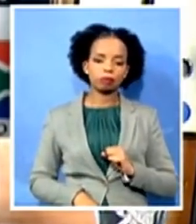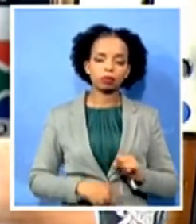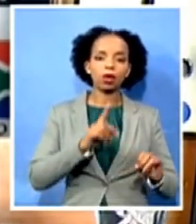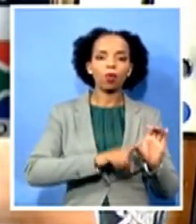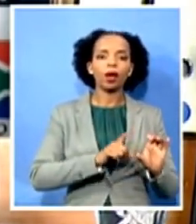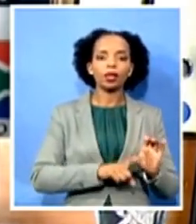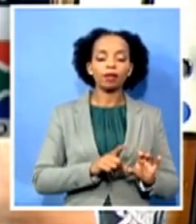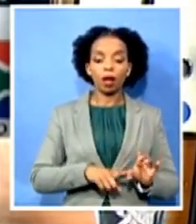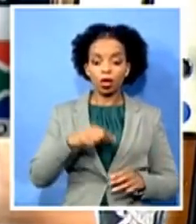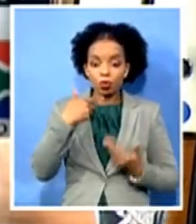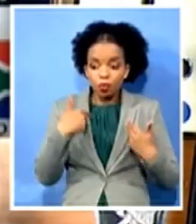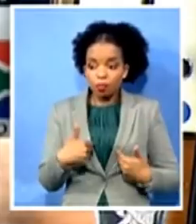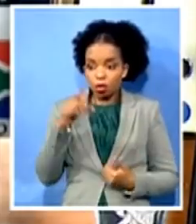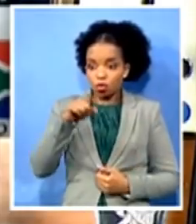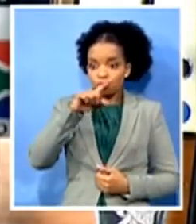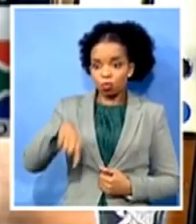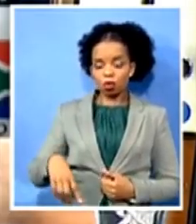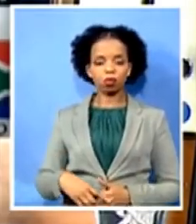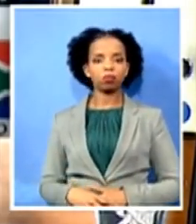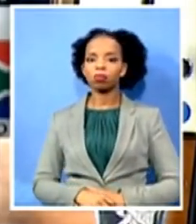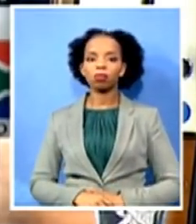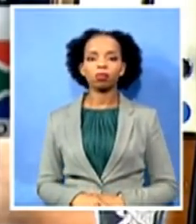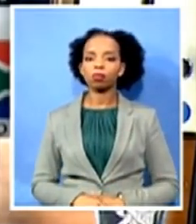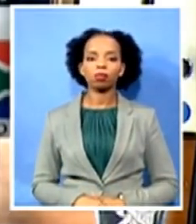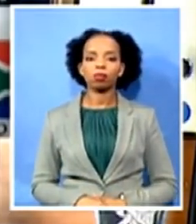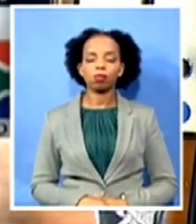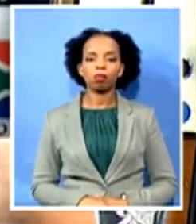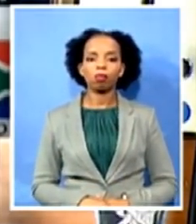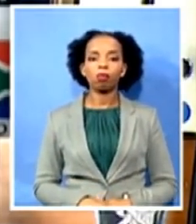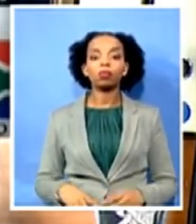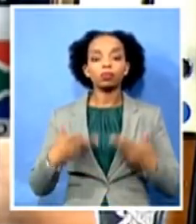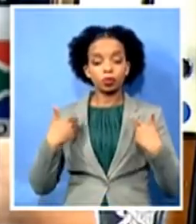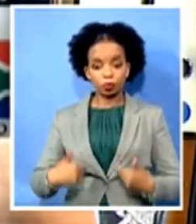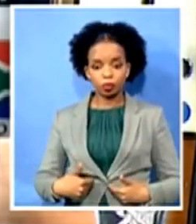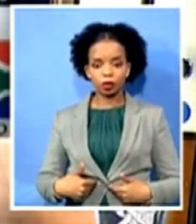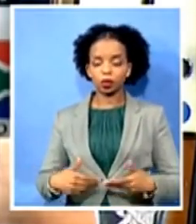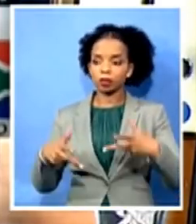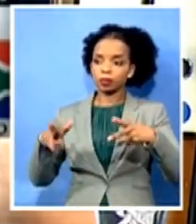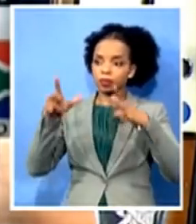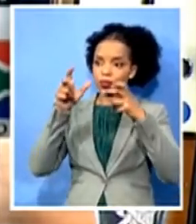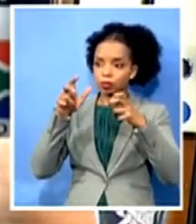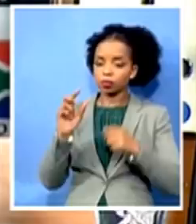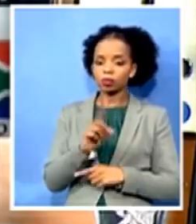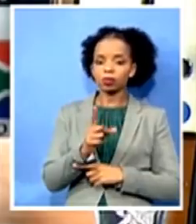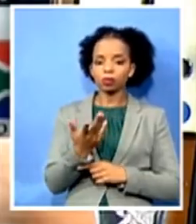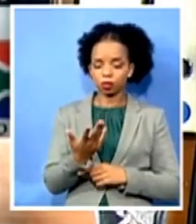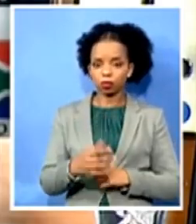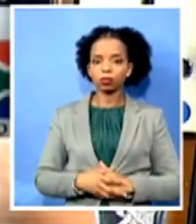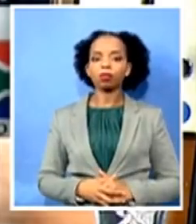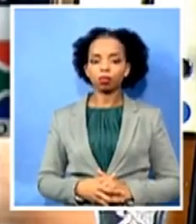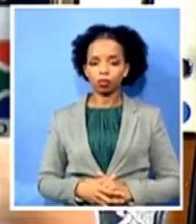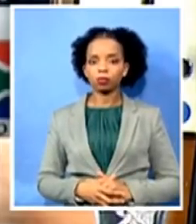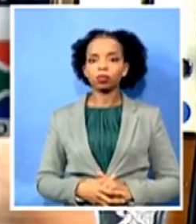The information that is presented to me, I would have said to the officials, go